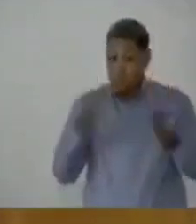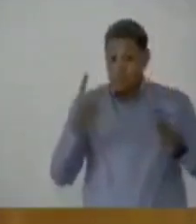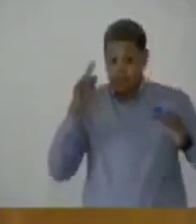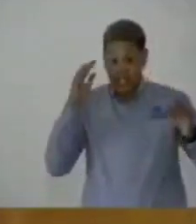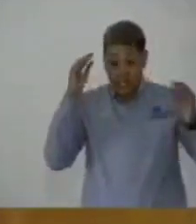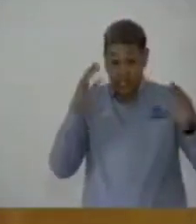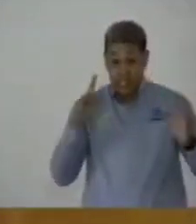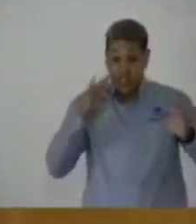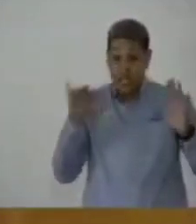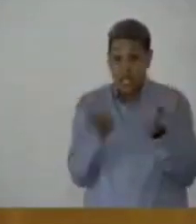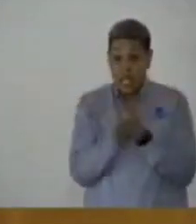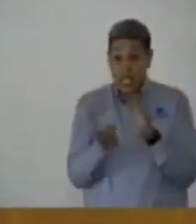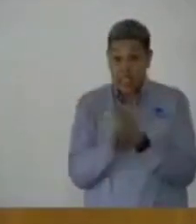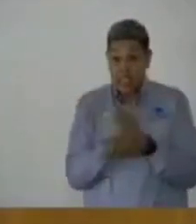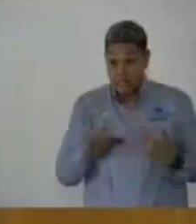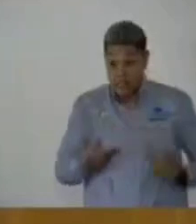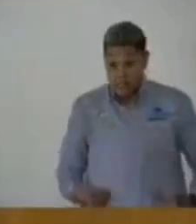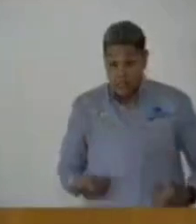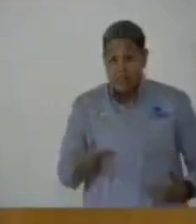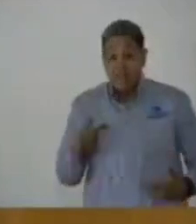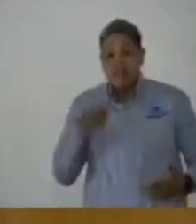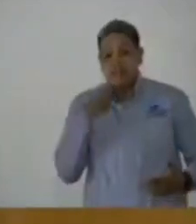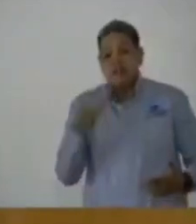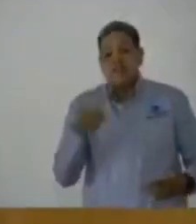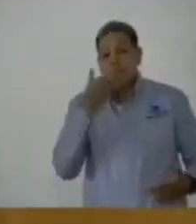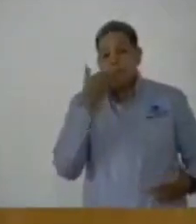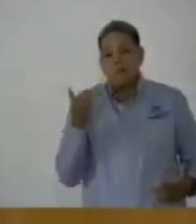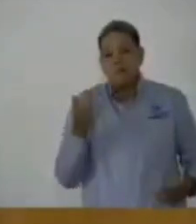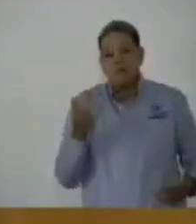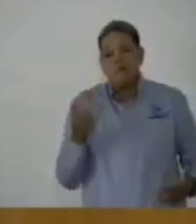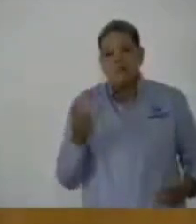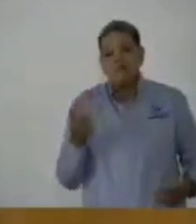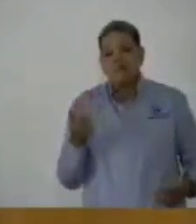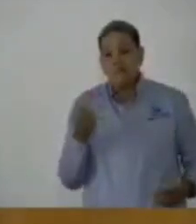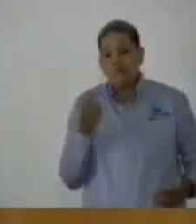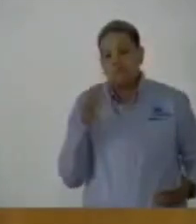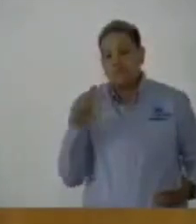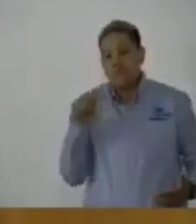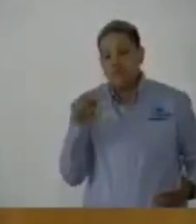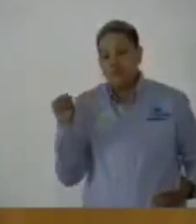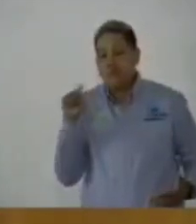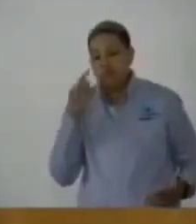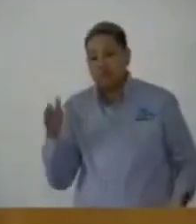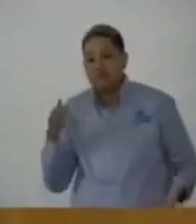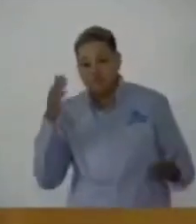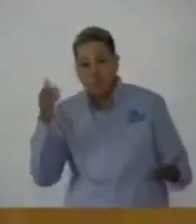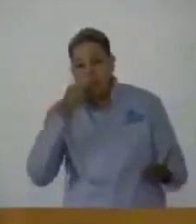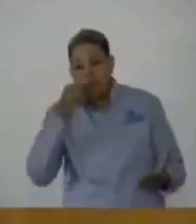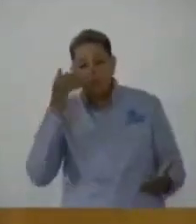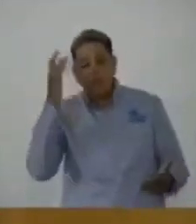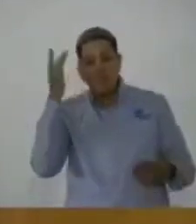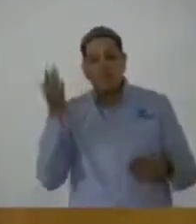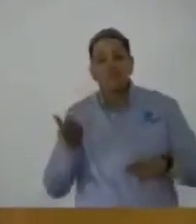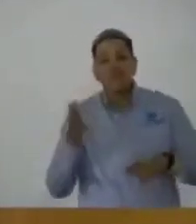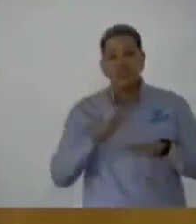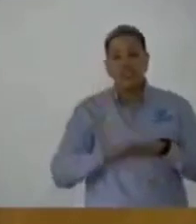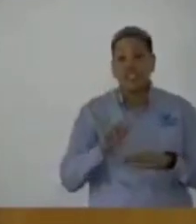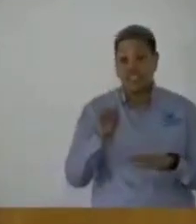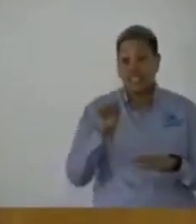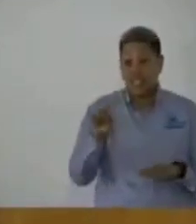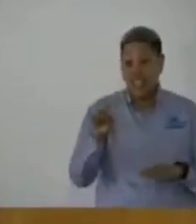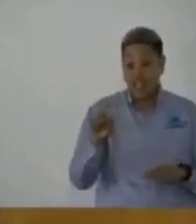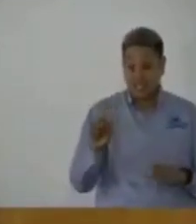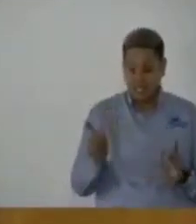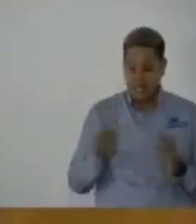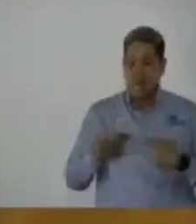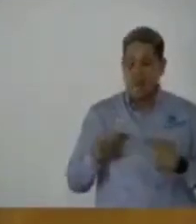have identified, yes, that they're not as better off as the growth suggests, because this increase in the taxes that